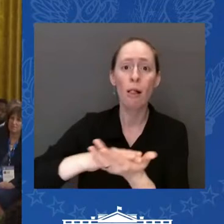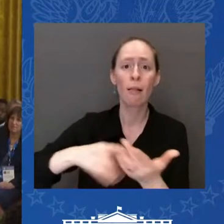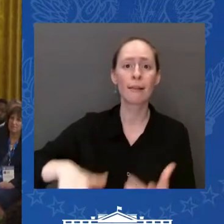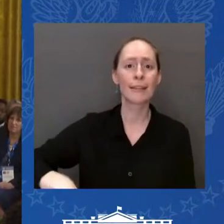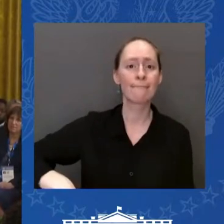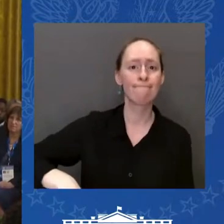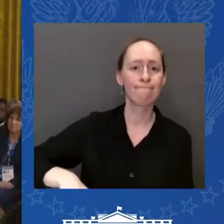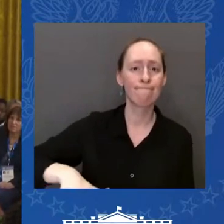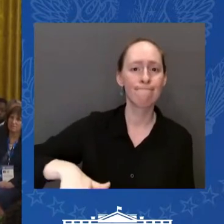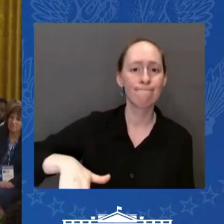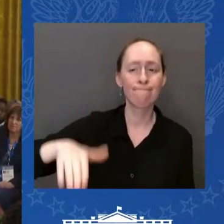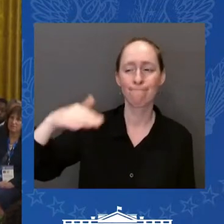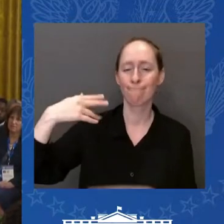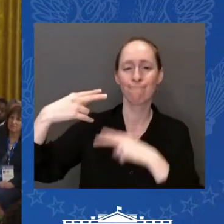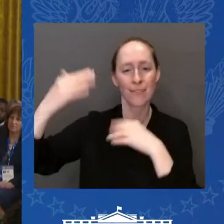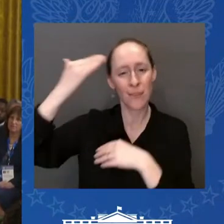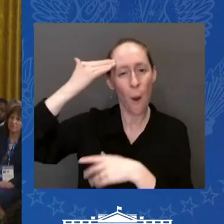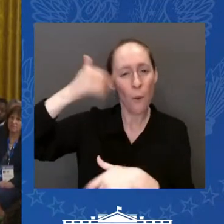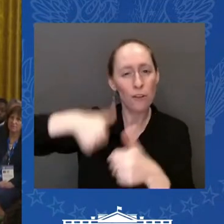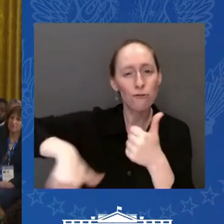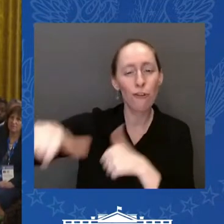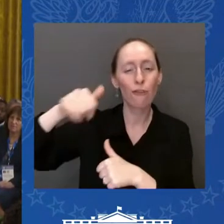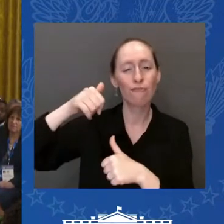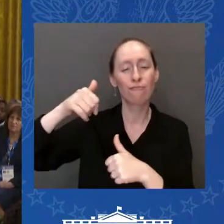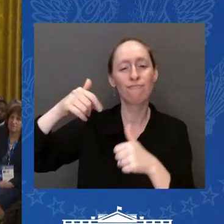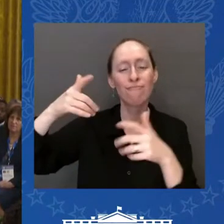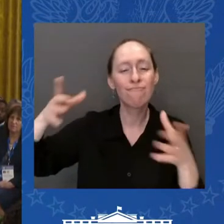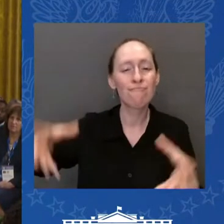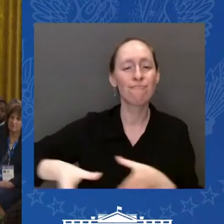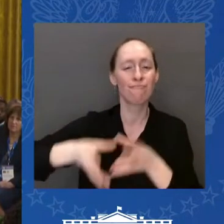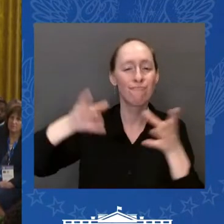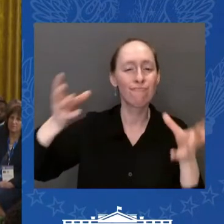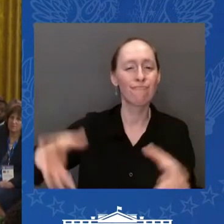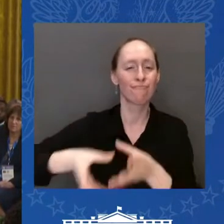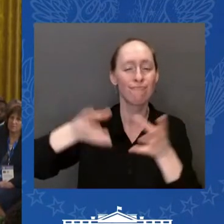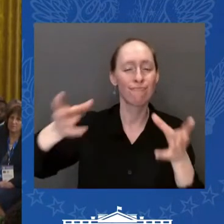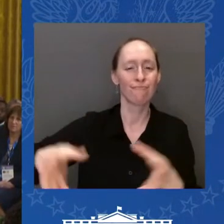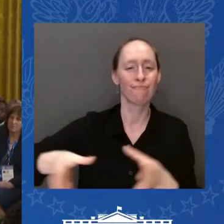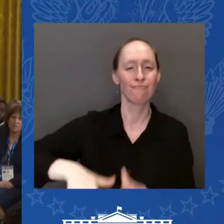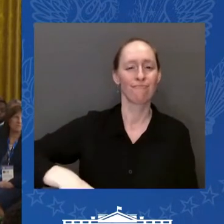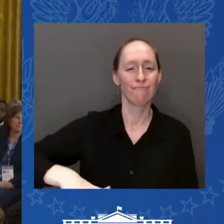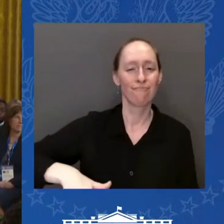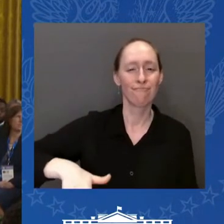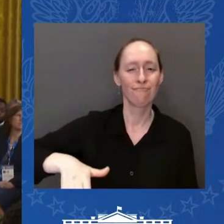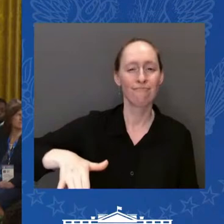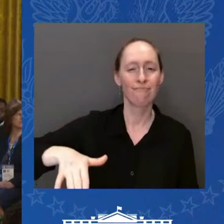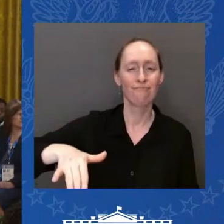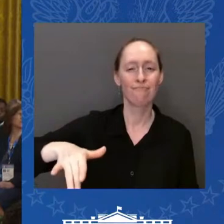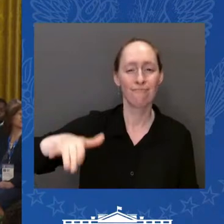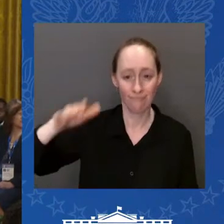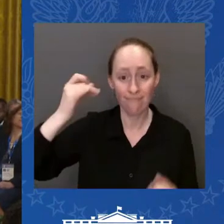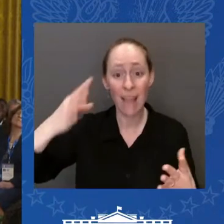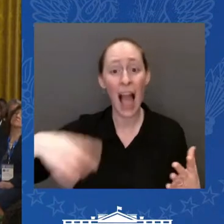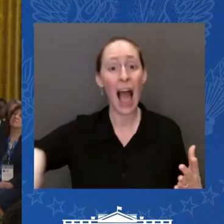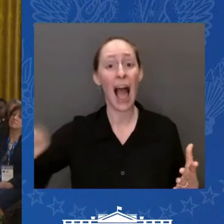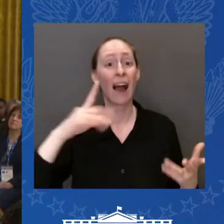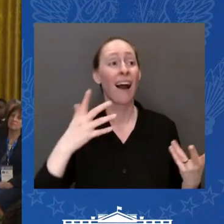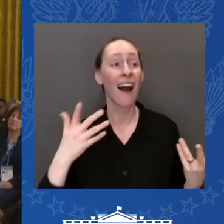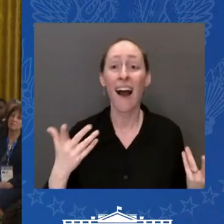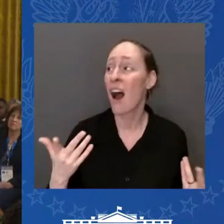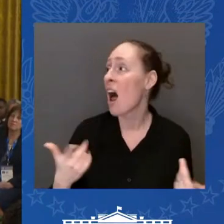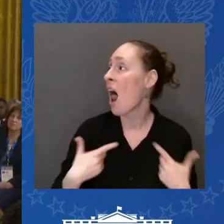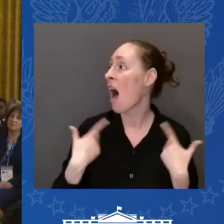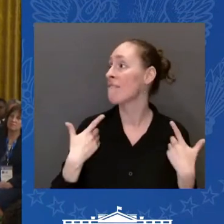here. There's no jobs here in my town. I'm serious. I'm deadly earnest. And what we're trying to do is not just